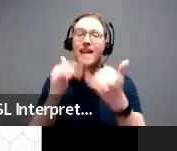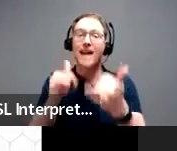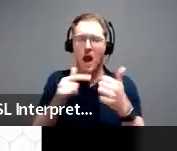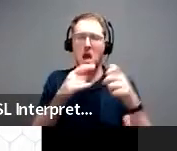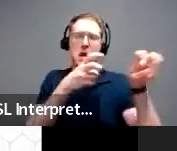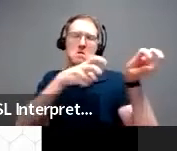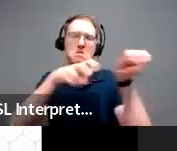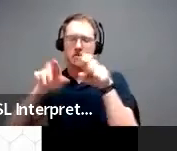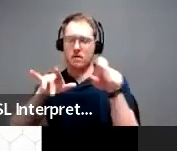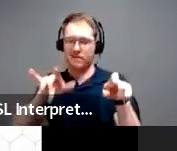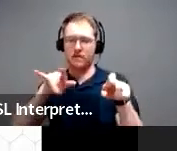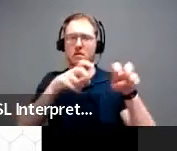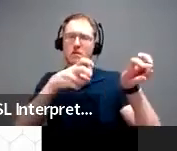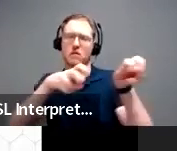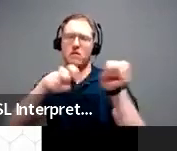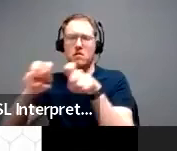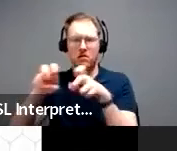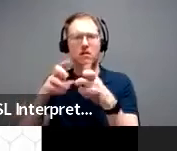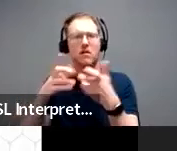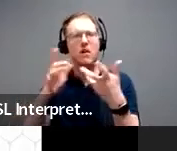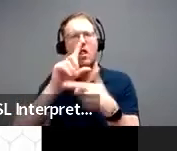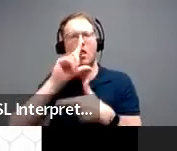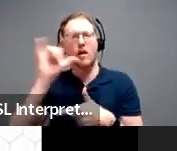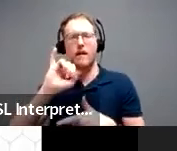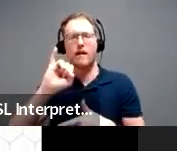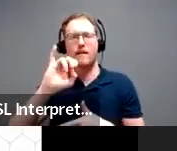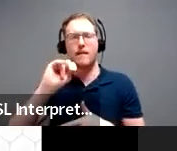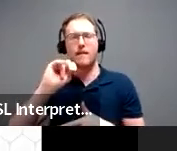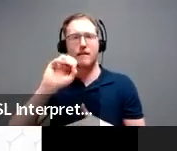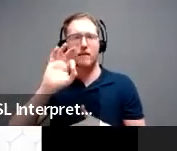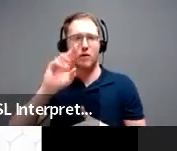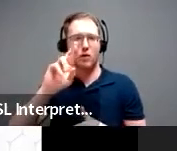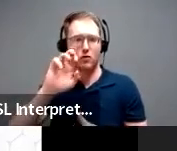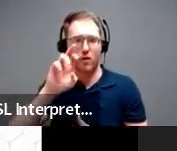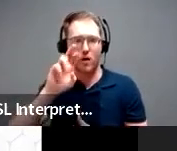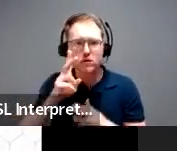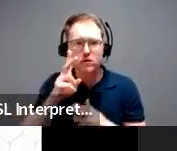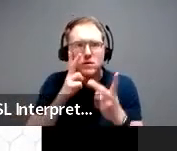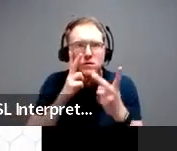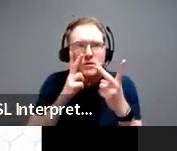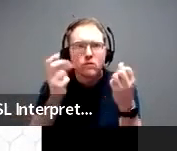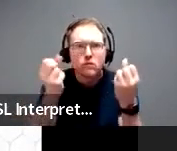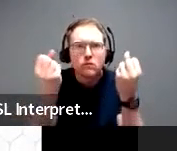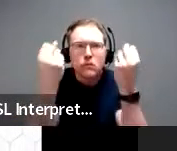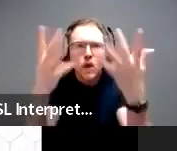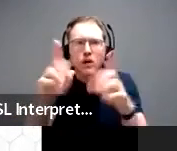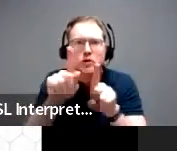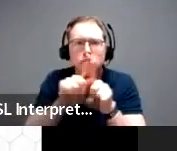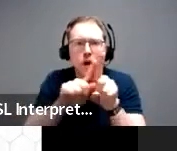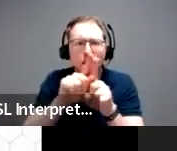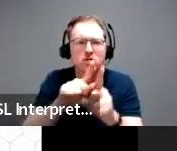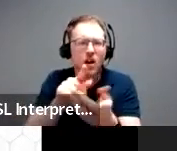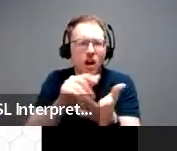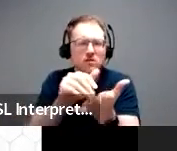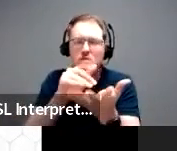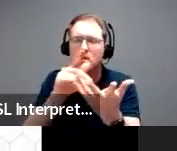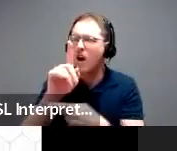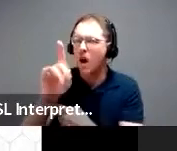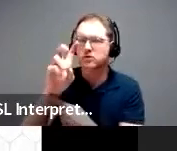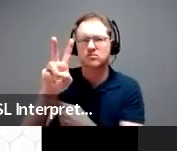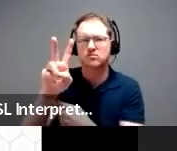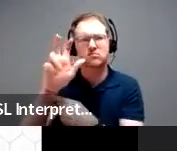to see the scene change dramatically, and you'll be able to see hundreds and hundreds of stars throughout the frame, but in